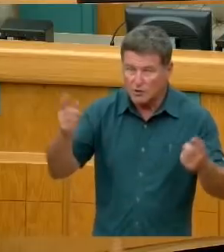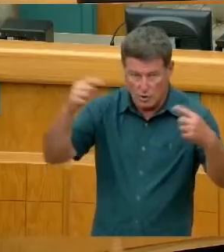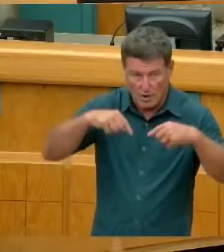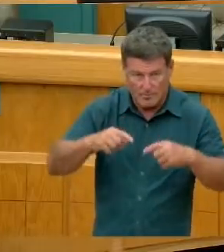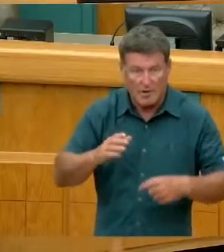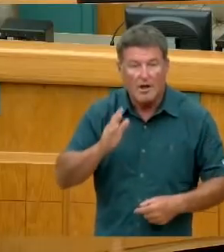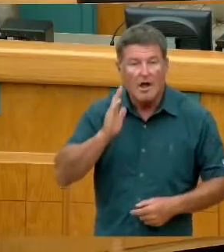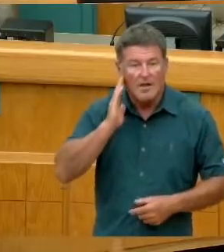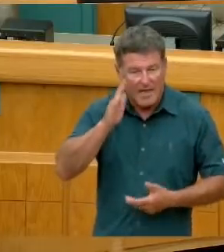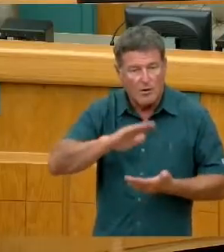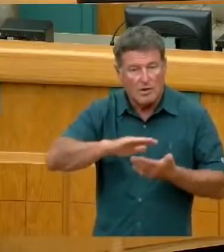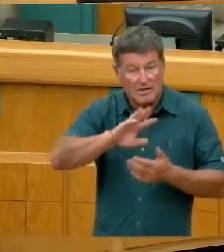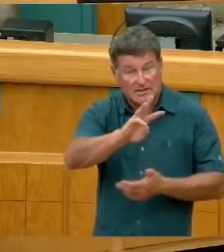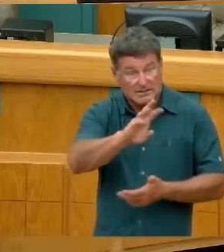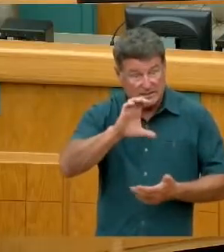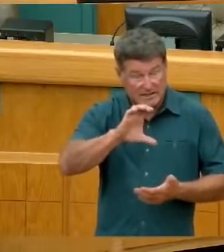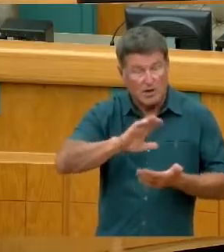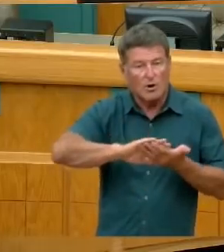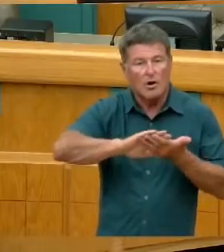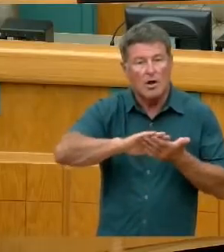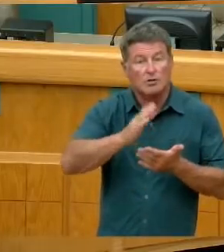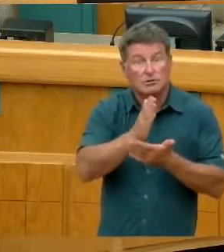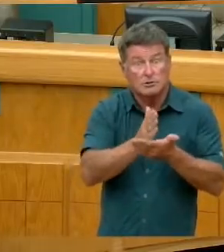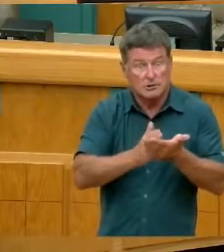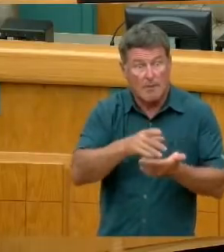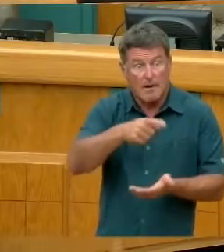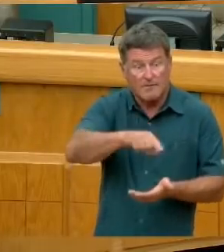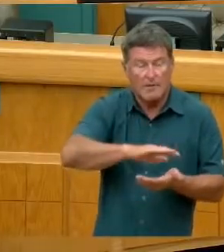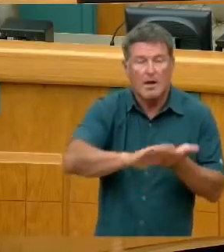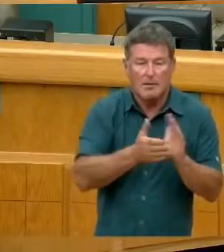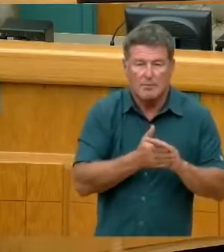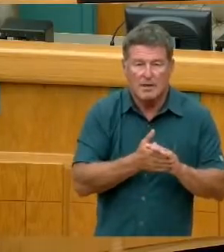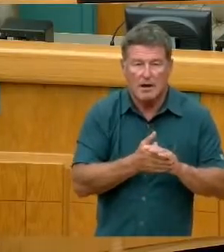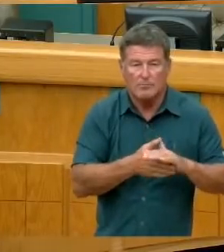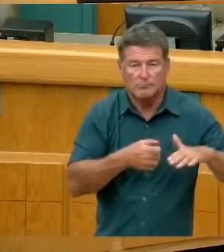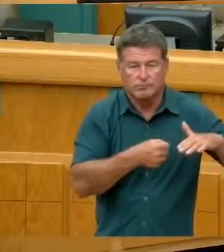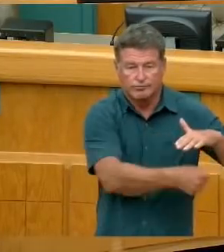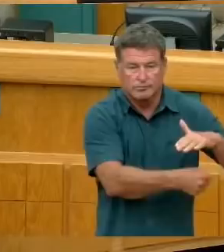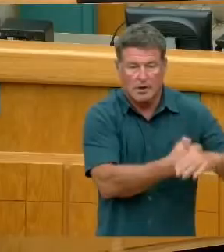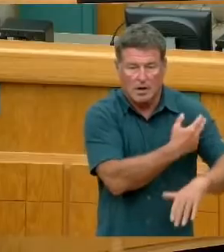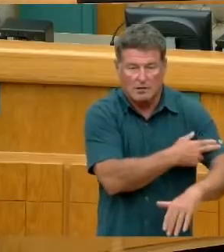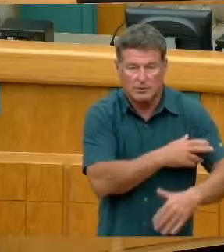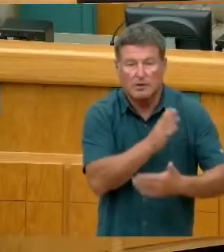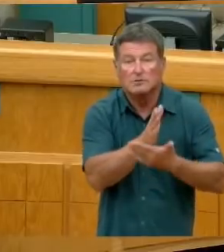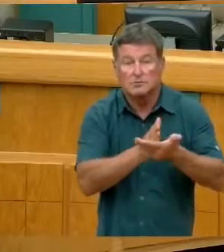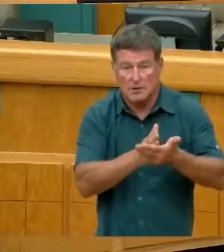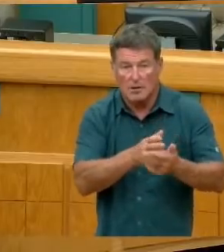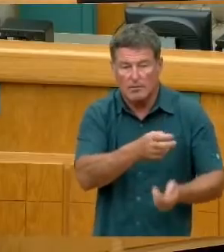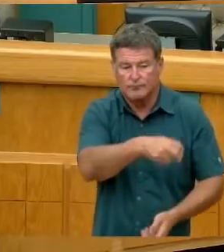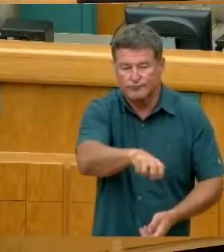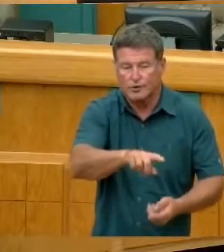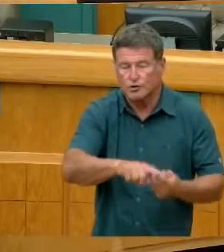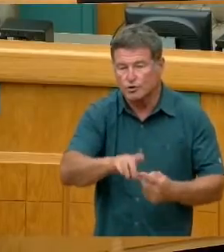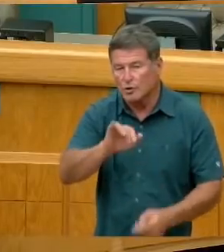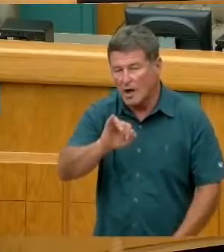cases, they'll turn into hospitalizations, a portion of them. They'll turn into ICU,